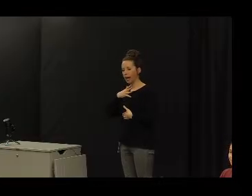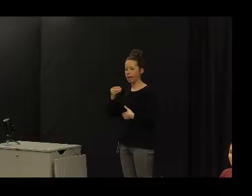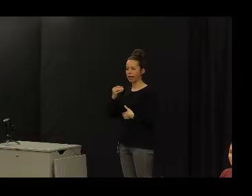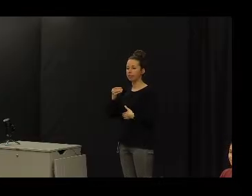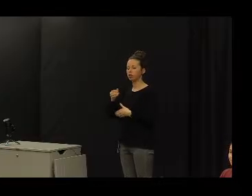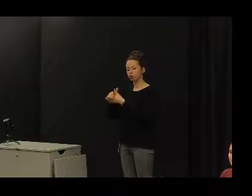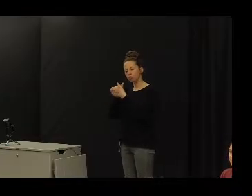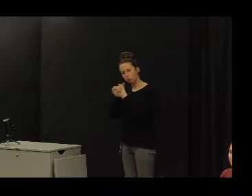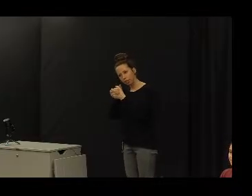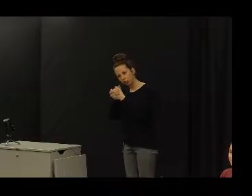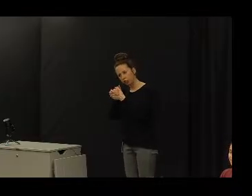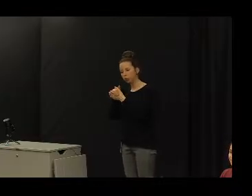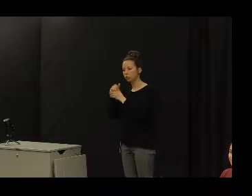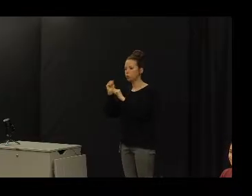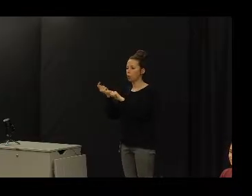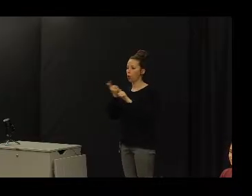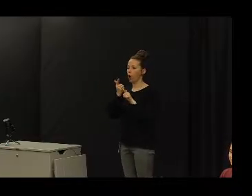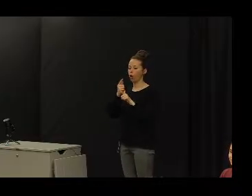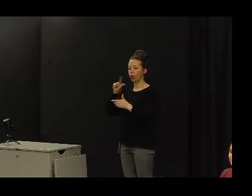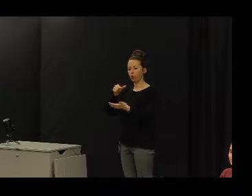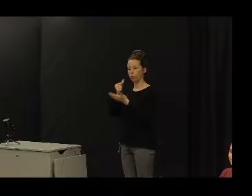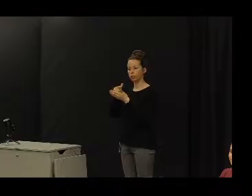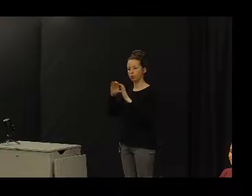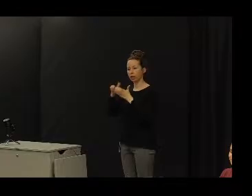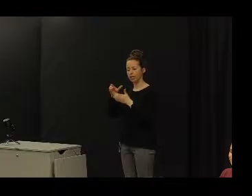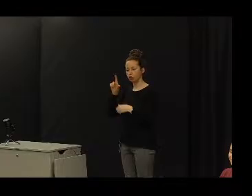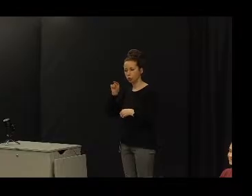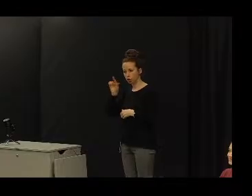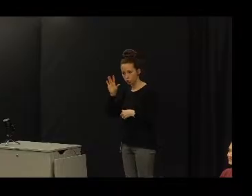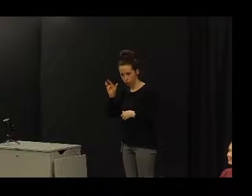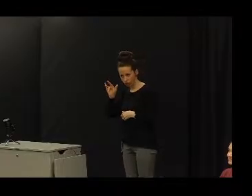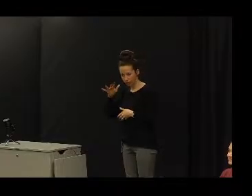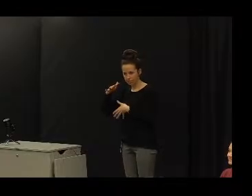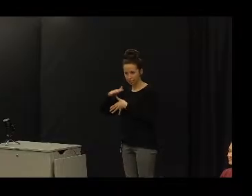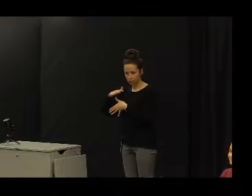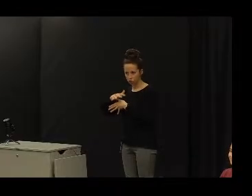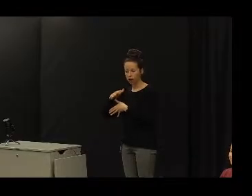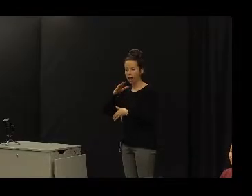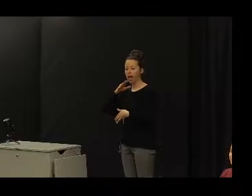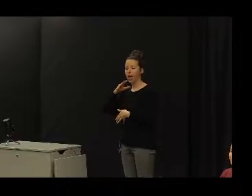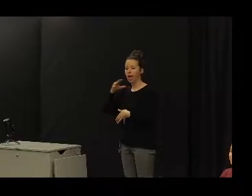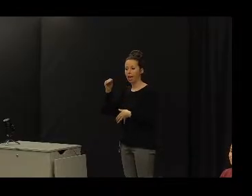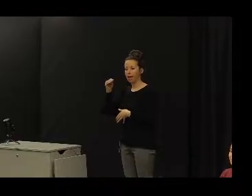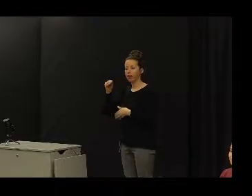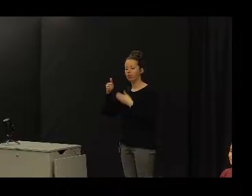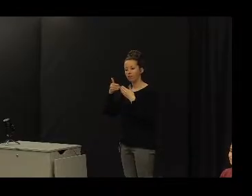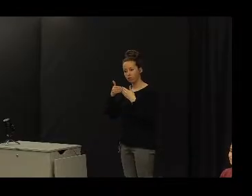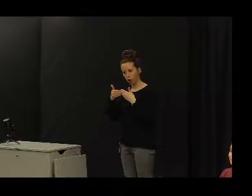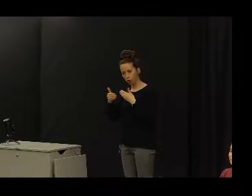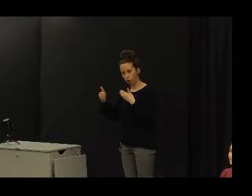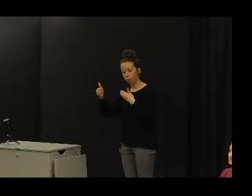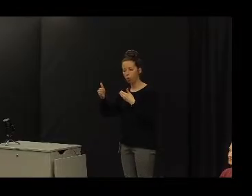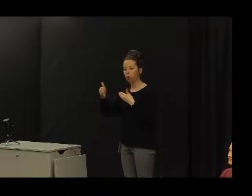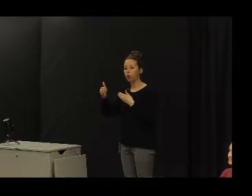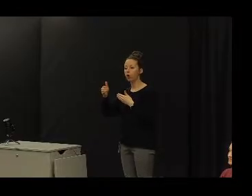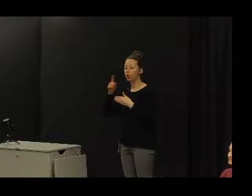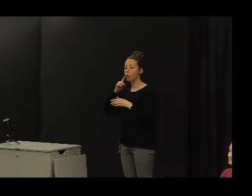all graduating class of 2025 seniors, and furthermore, orders